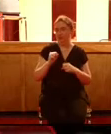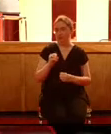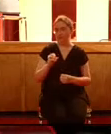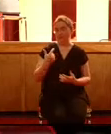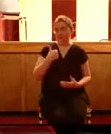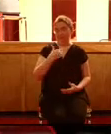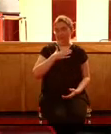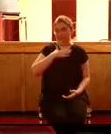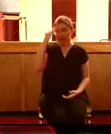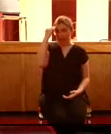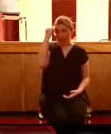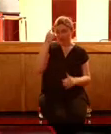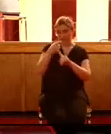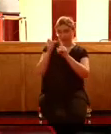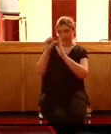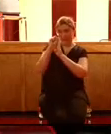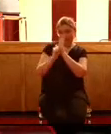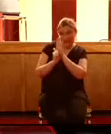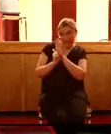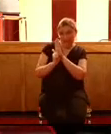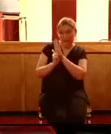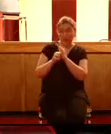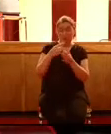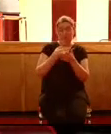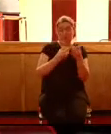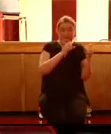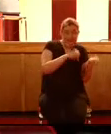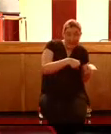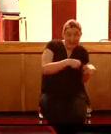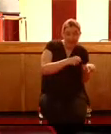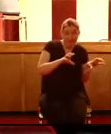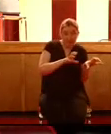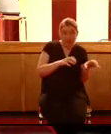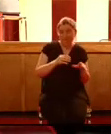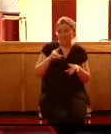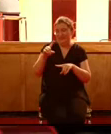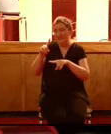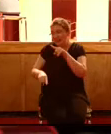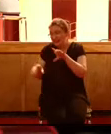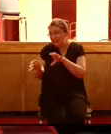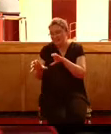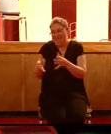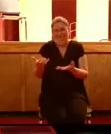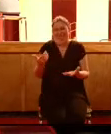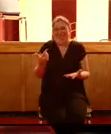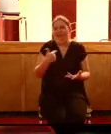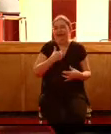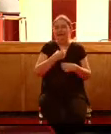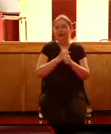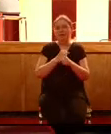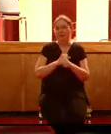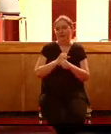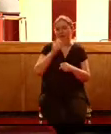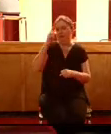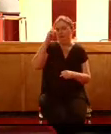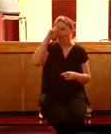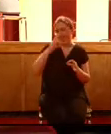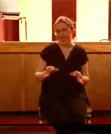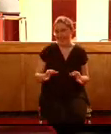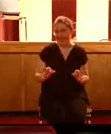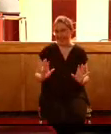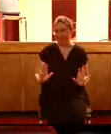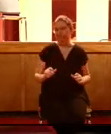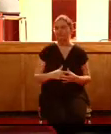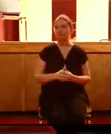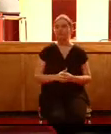state exactly what can and can't be done, you can't even make a decision on something like that. I will say this,